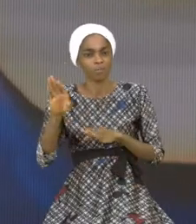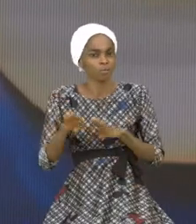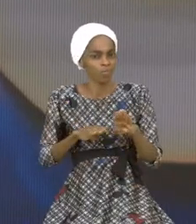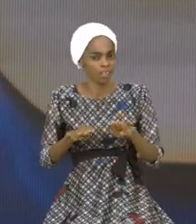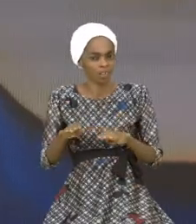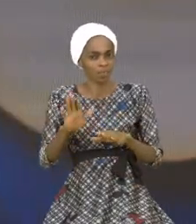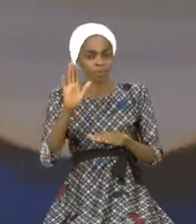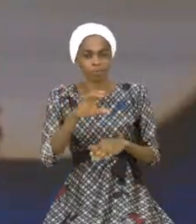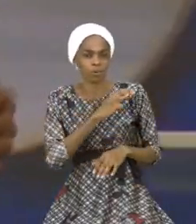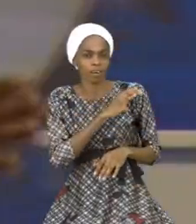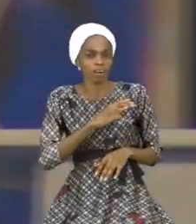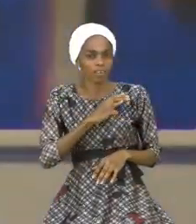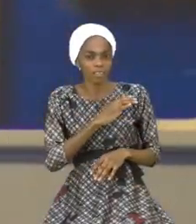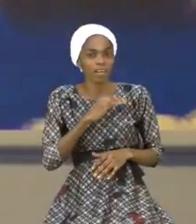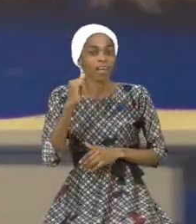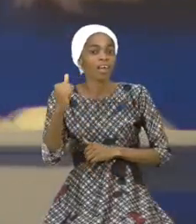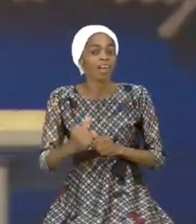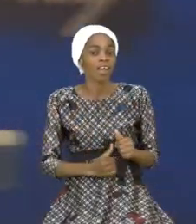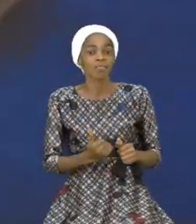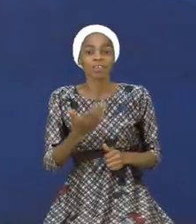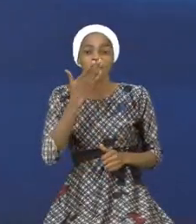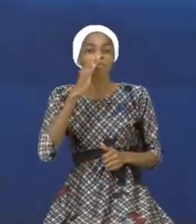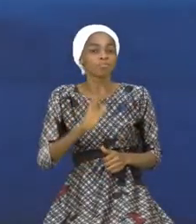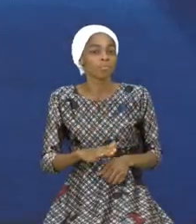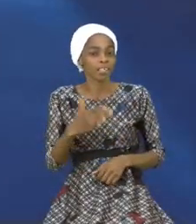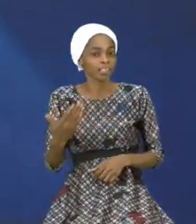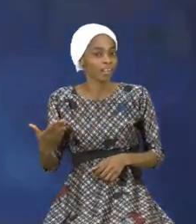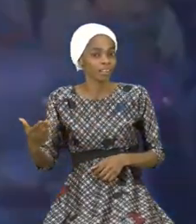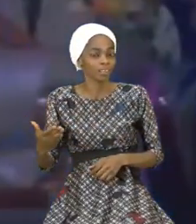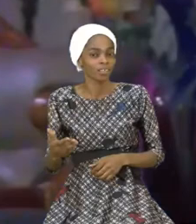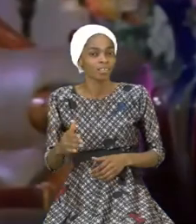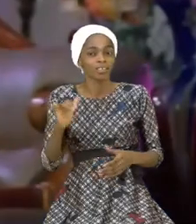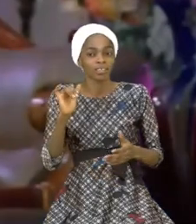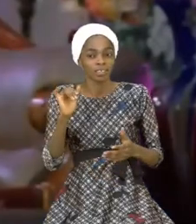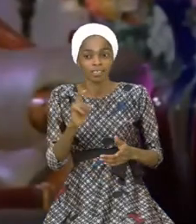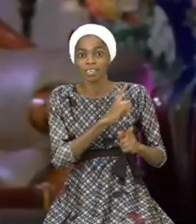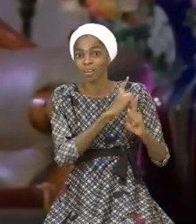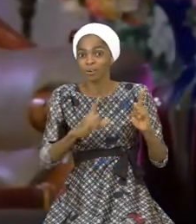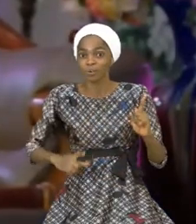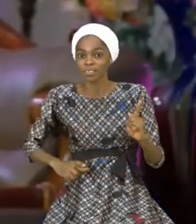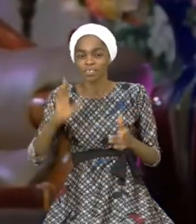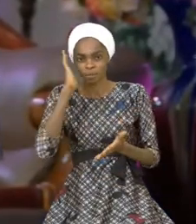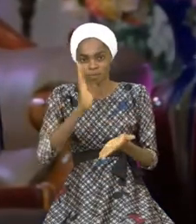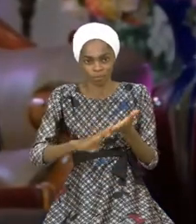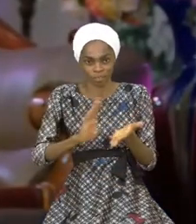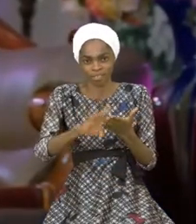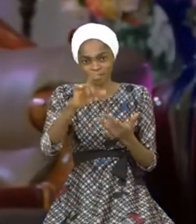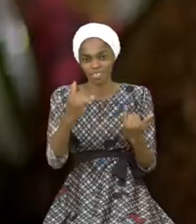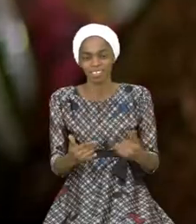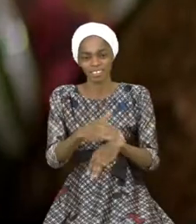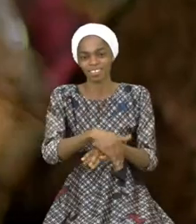behavior, your character, every evil sin, the Lord will forgive you tonight.